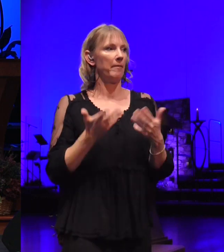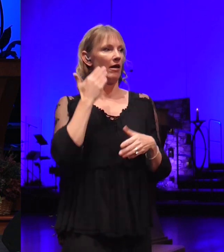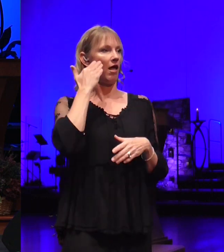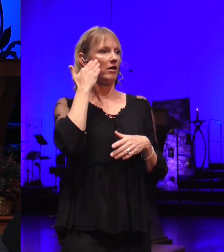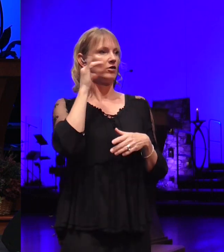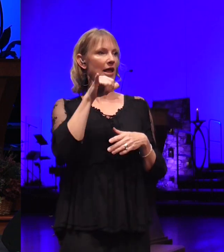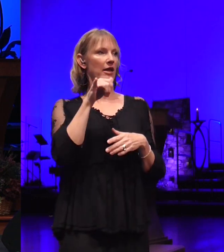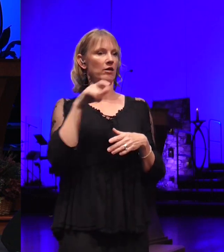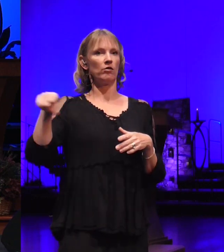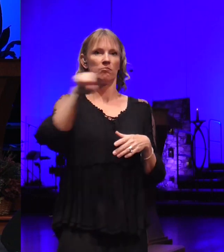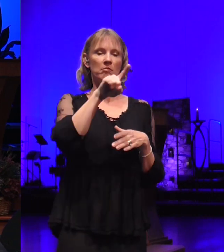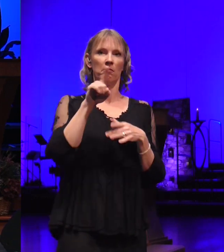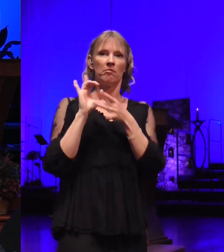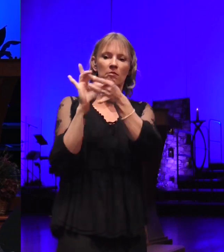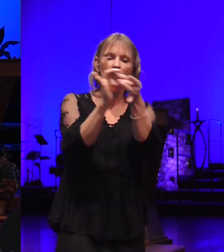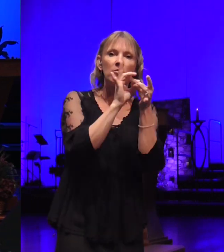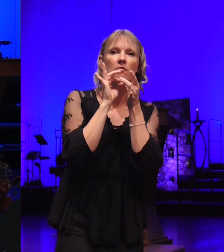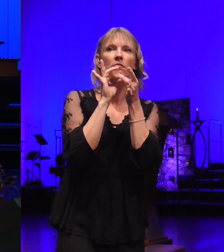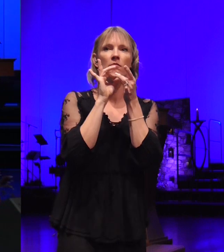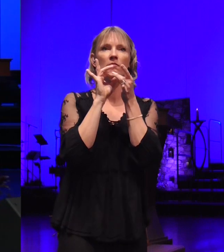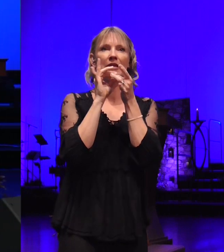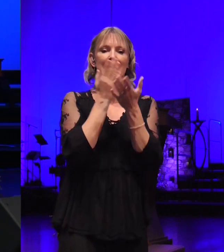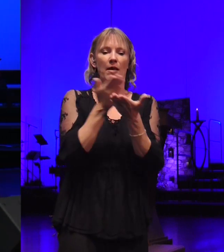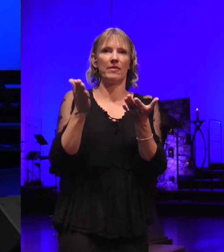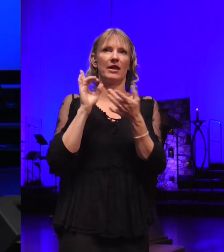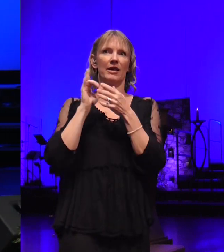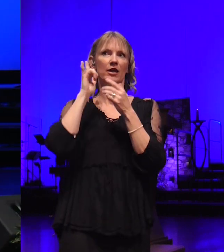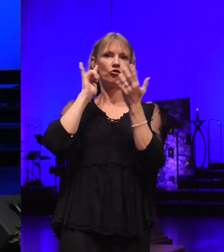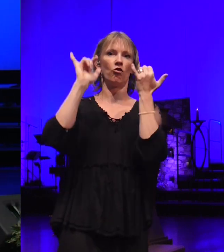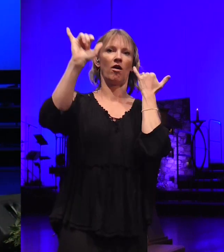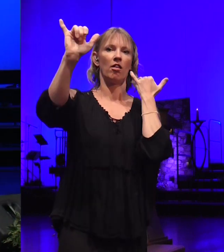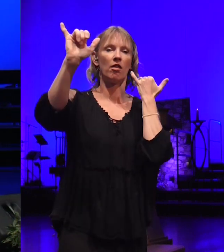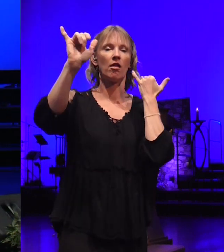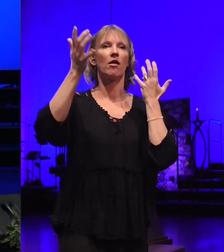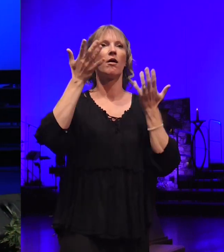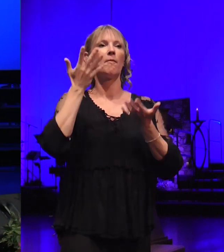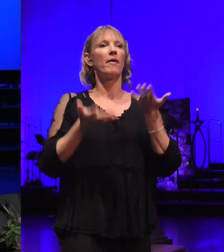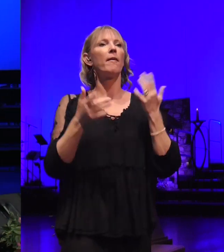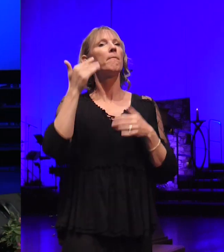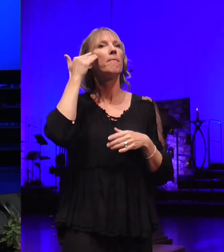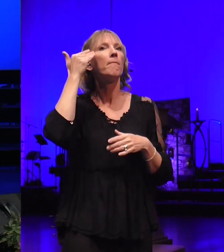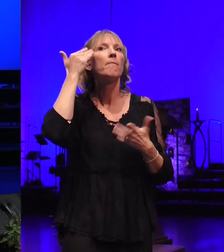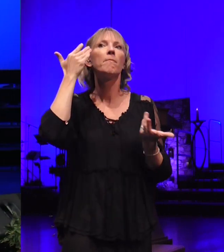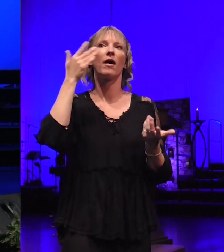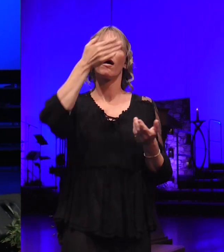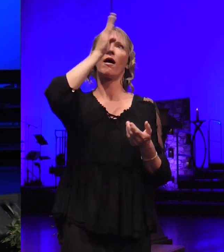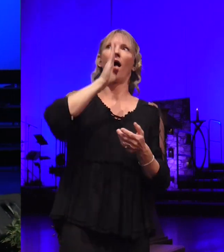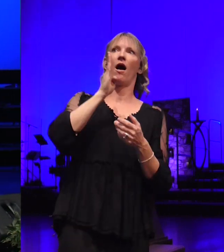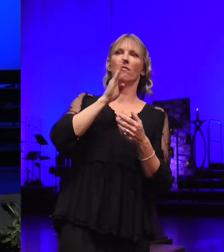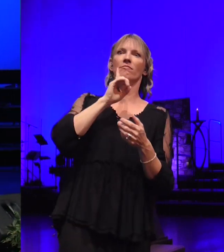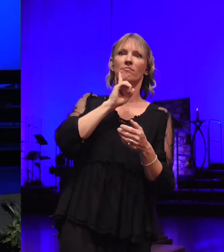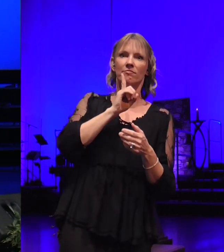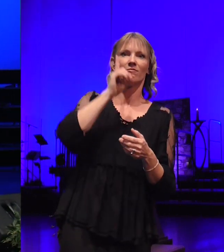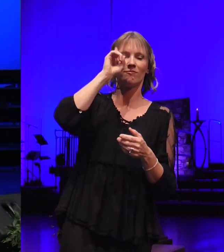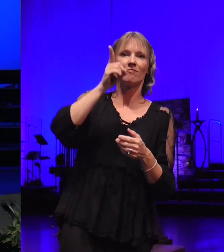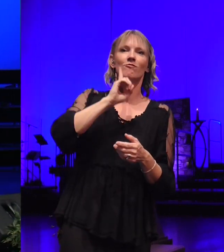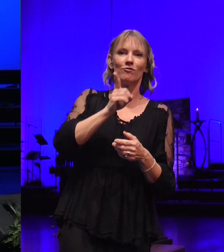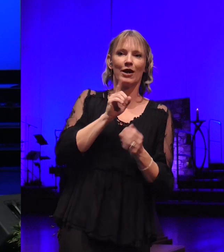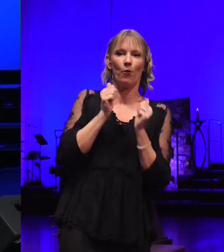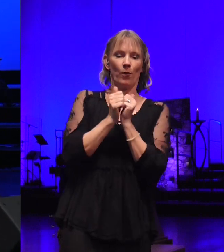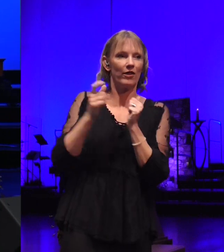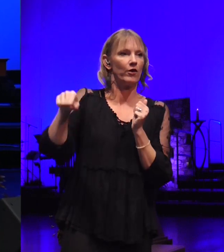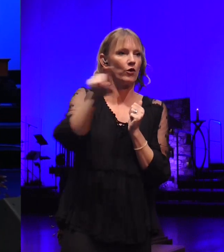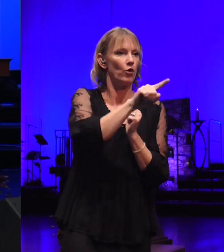part and related to something eternal. The knowledge that God is indeed with you when